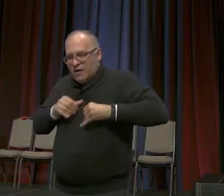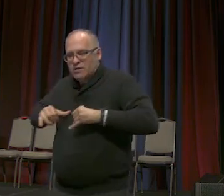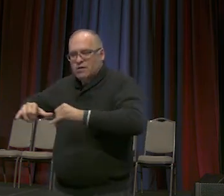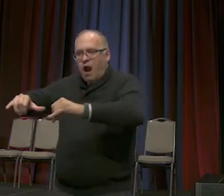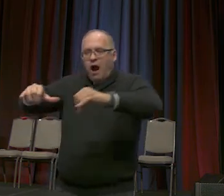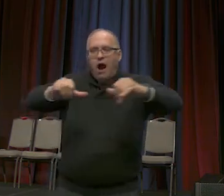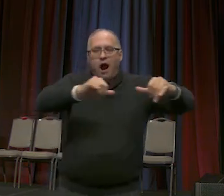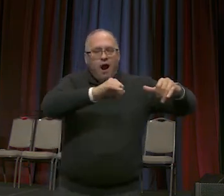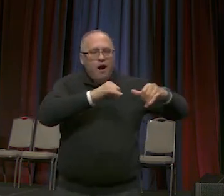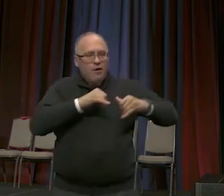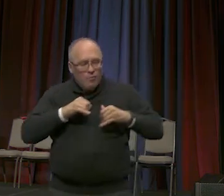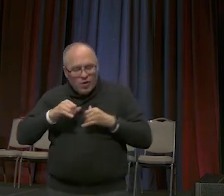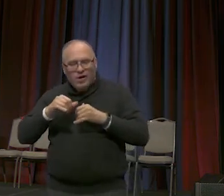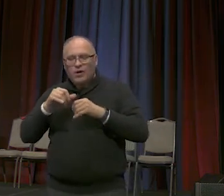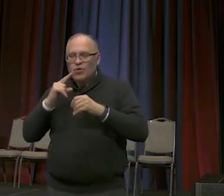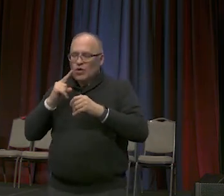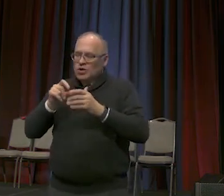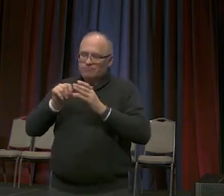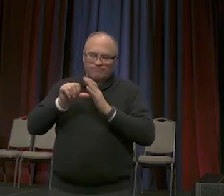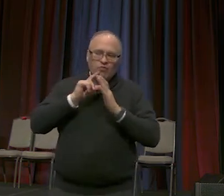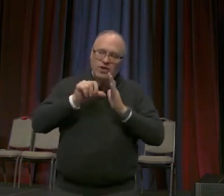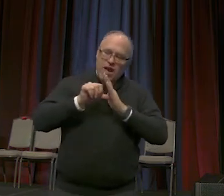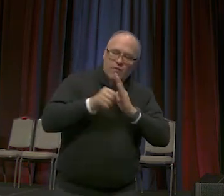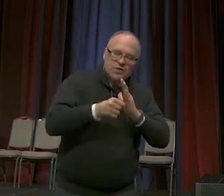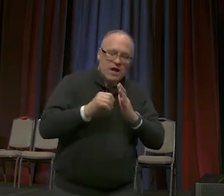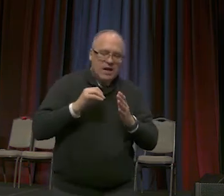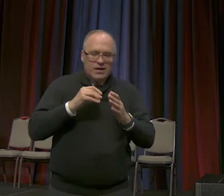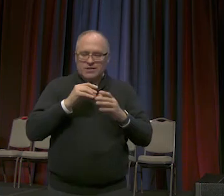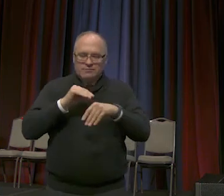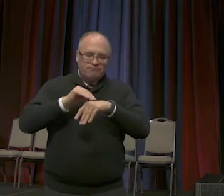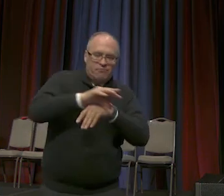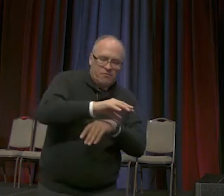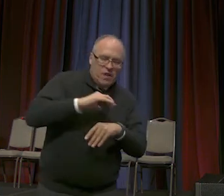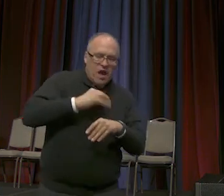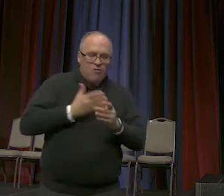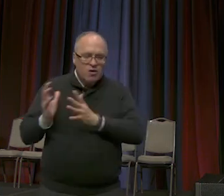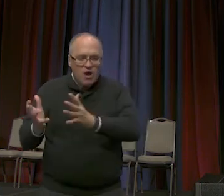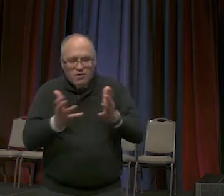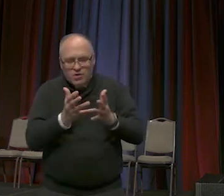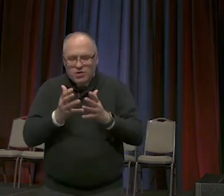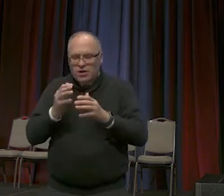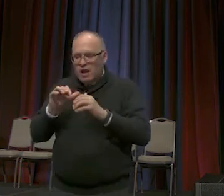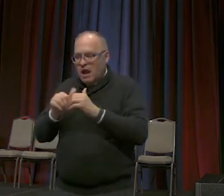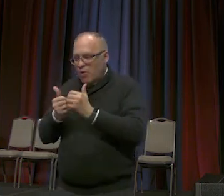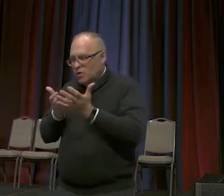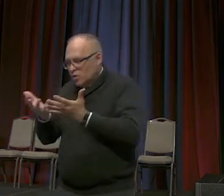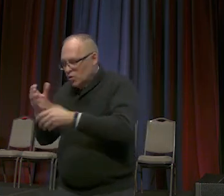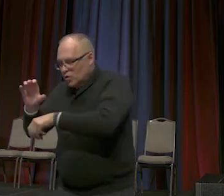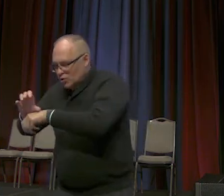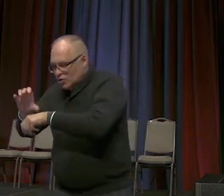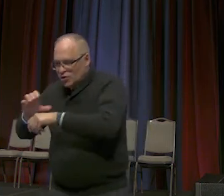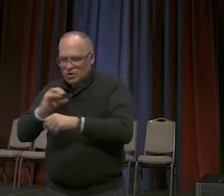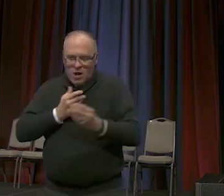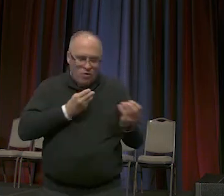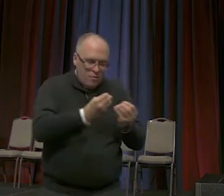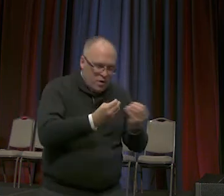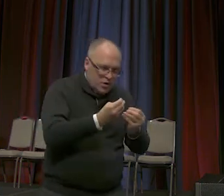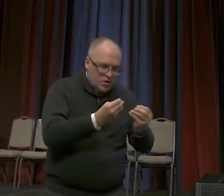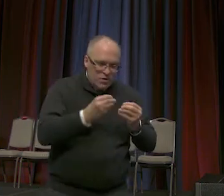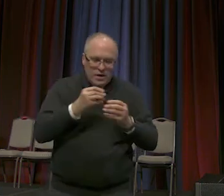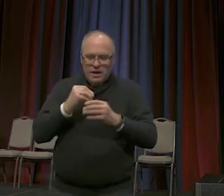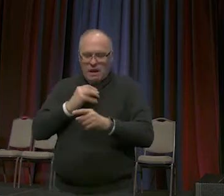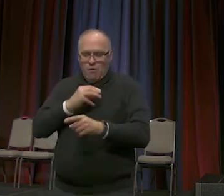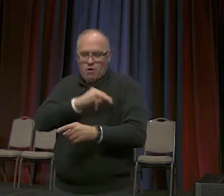very practical conversations about how best to order the church's ministries to address our current missional